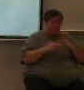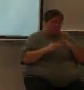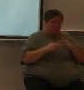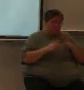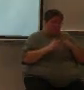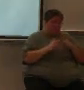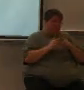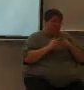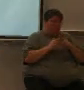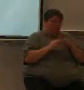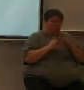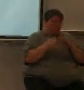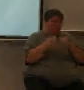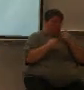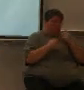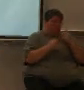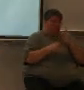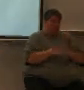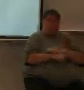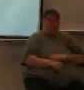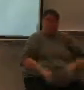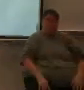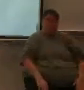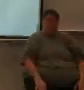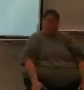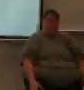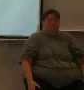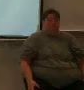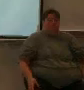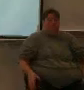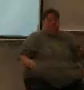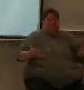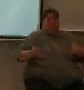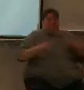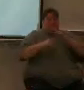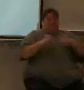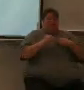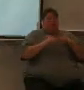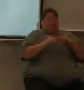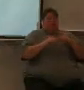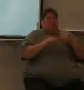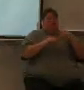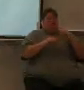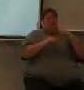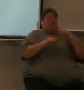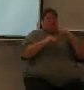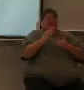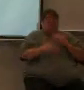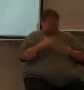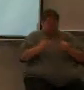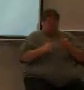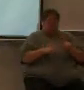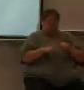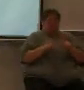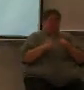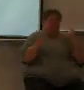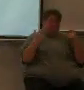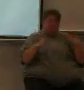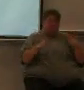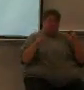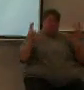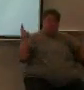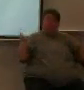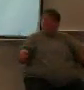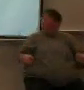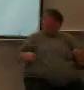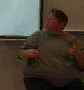So now we're going to go through a series of different major issues. Acid precipitation is not one that we